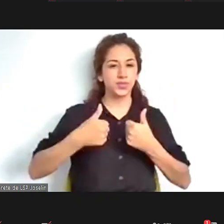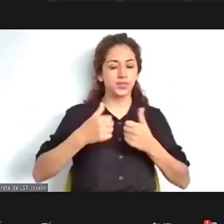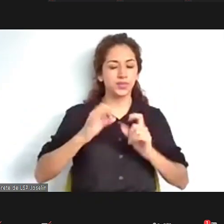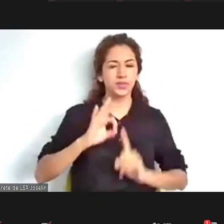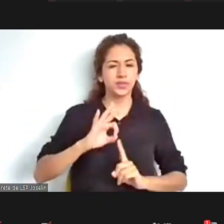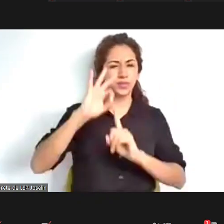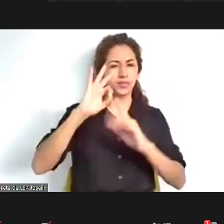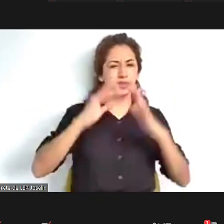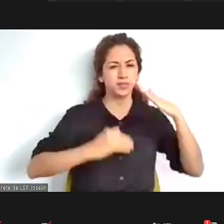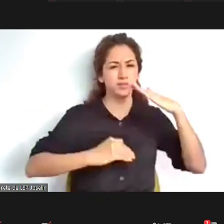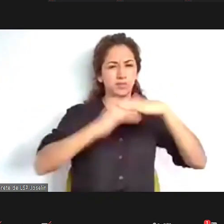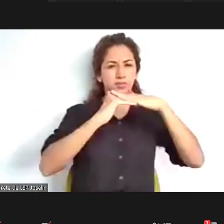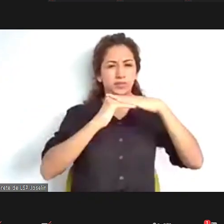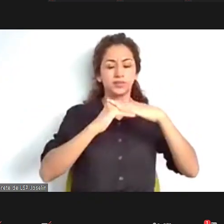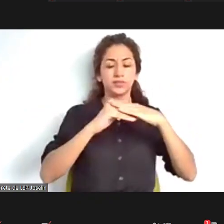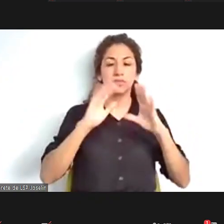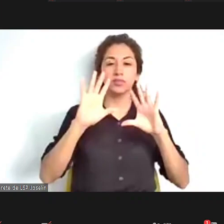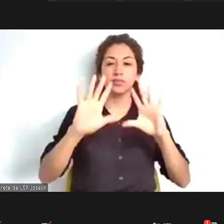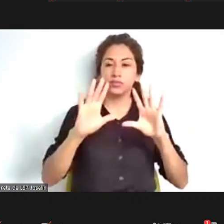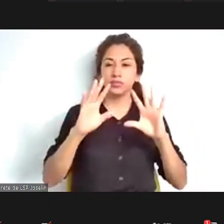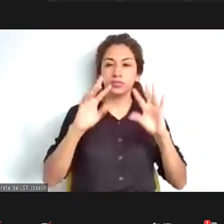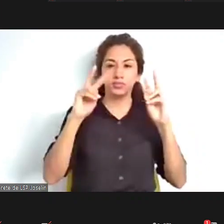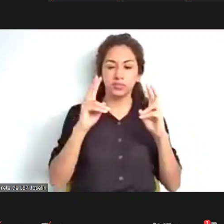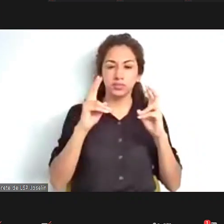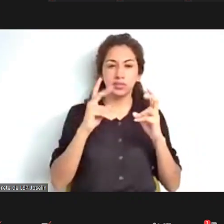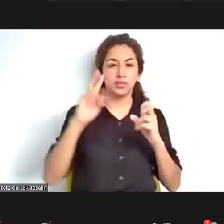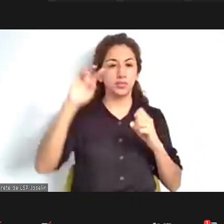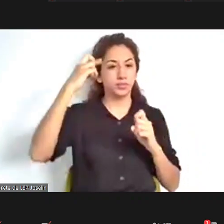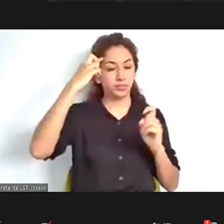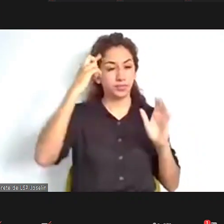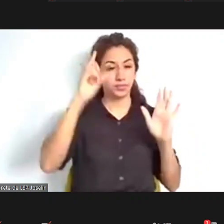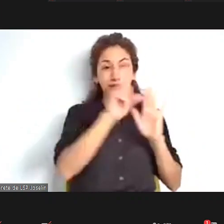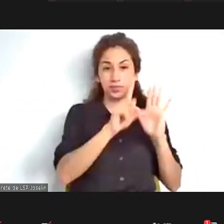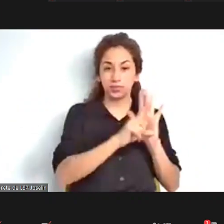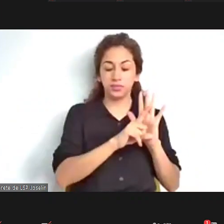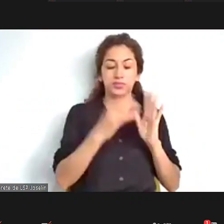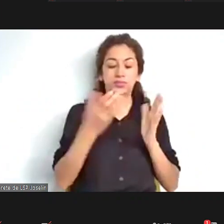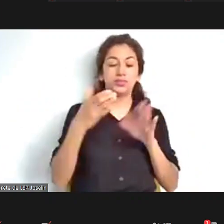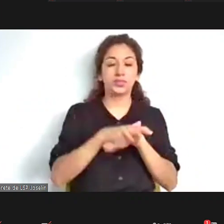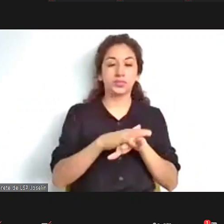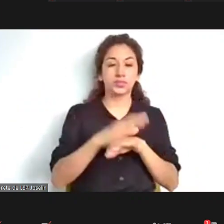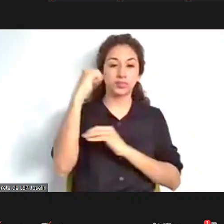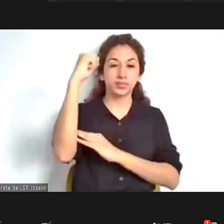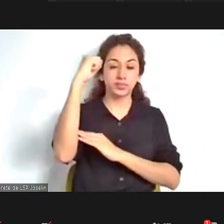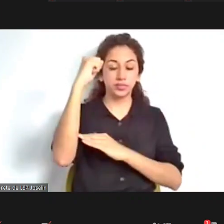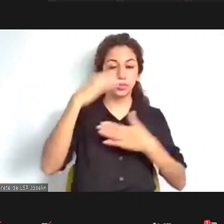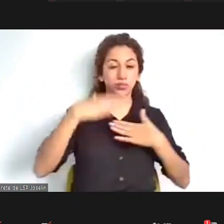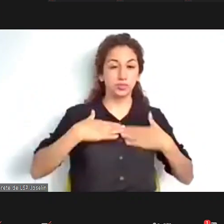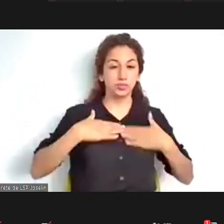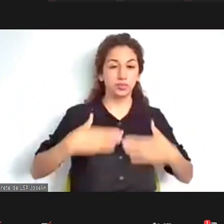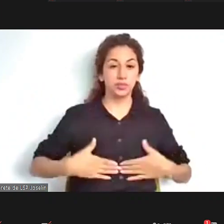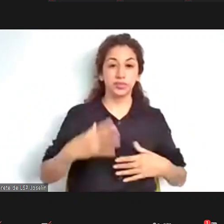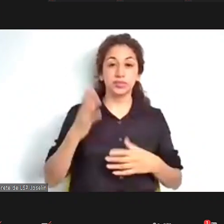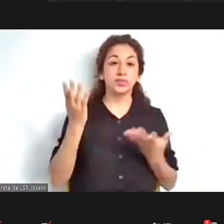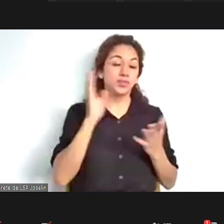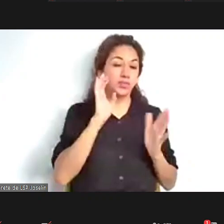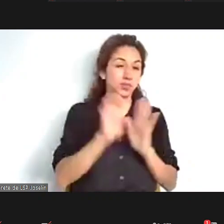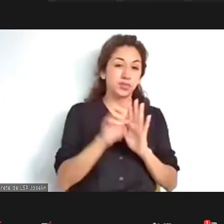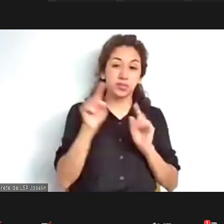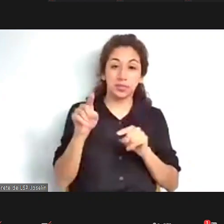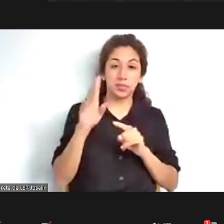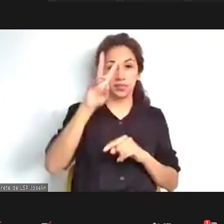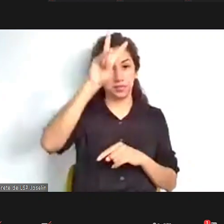main limitations of the governing principles of the guiding principles to improve the political policies in business and human